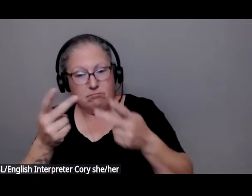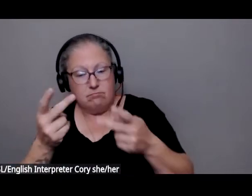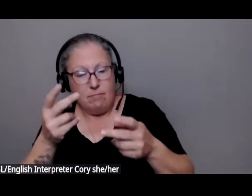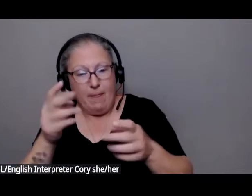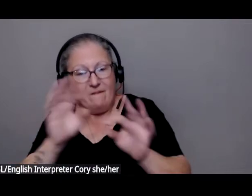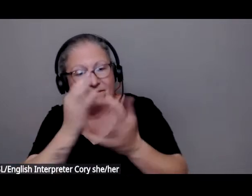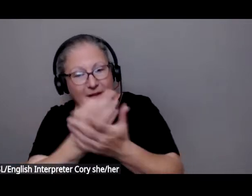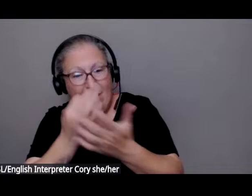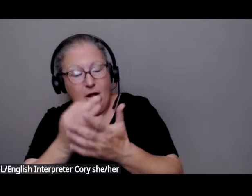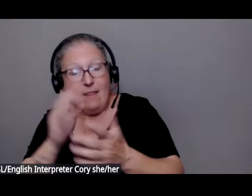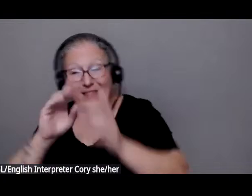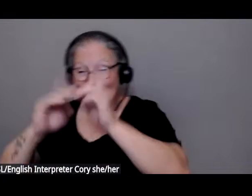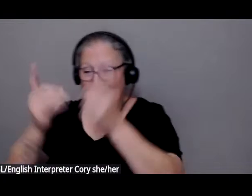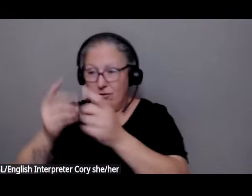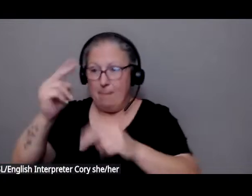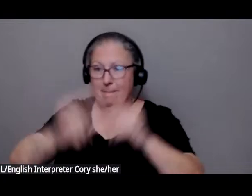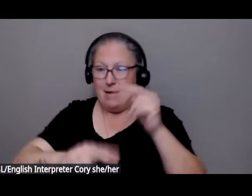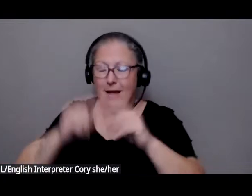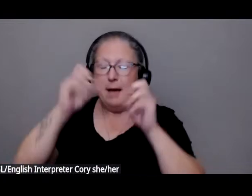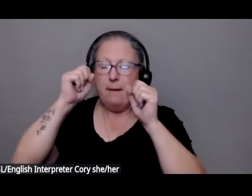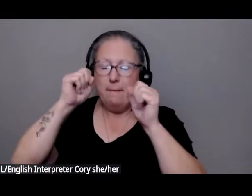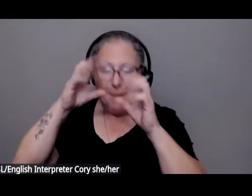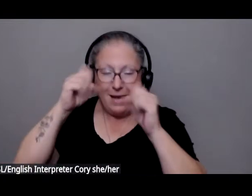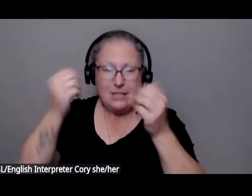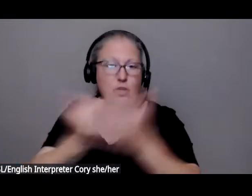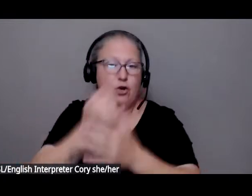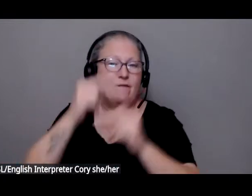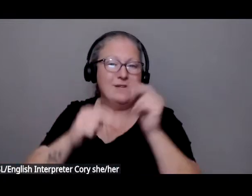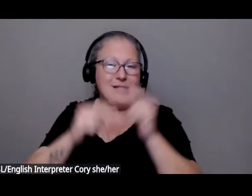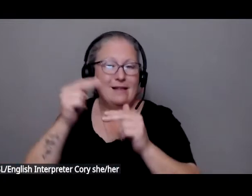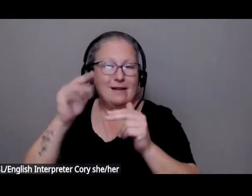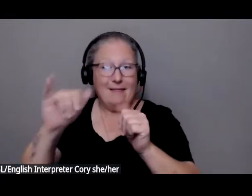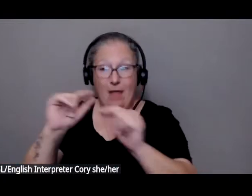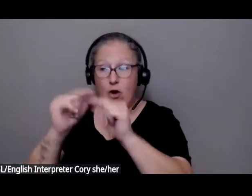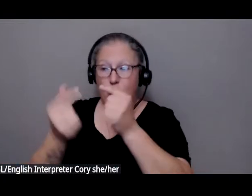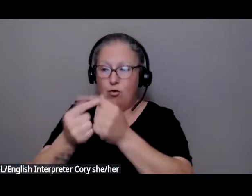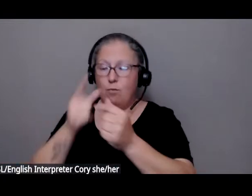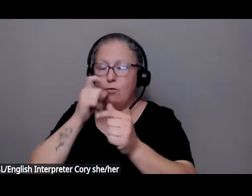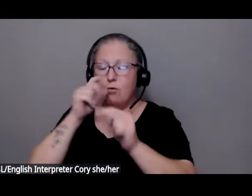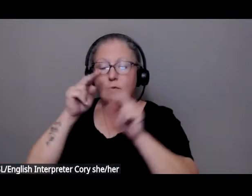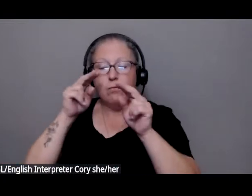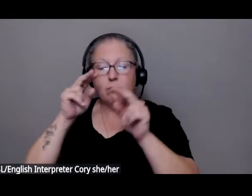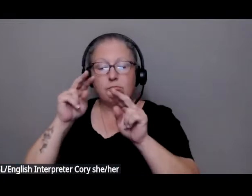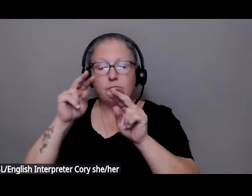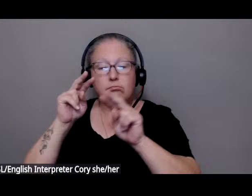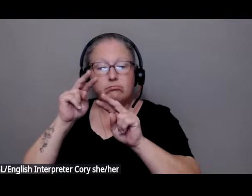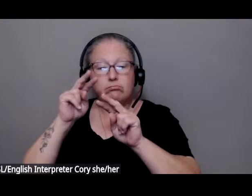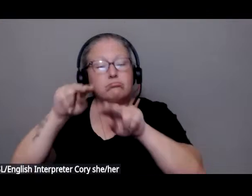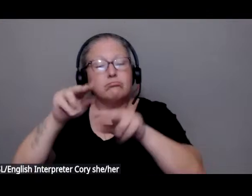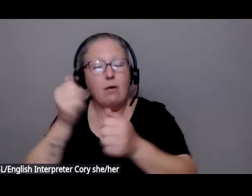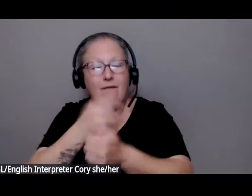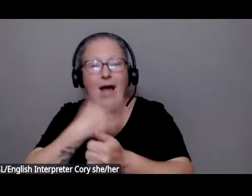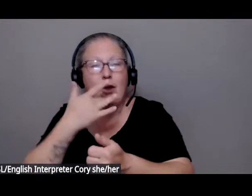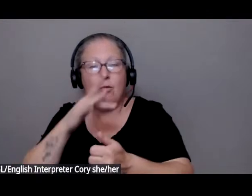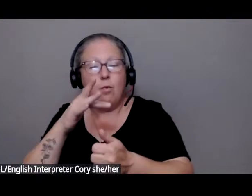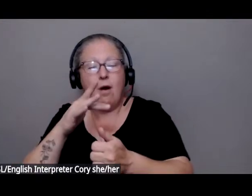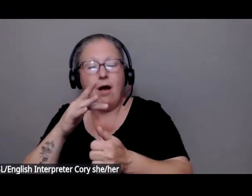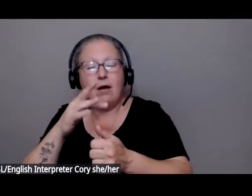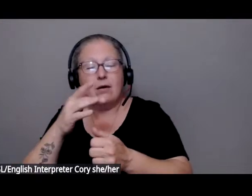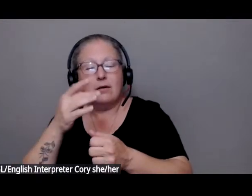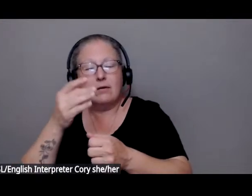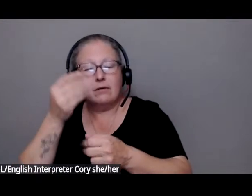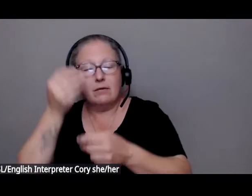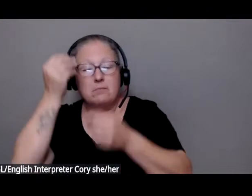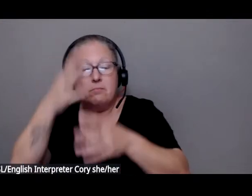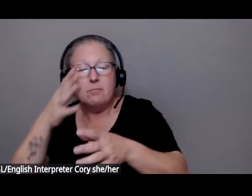district built amazing new facilities, and this group oversaw it. And I don't know, I don't want to give a spoiler alert, but you might see a picture here and